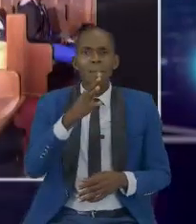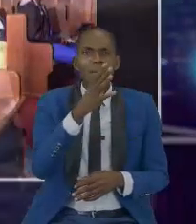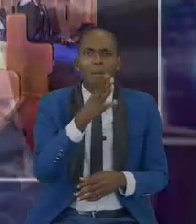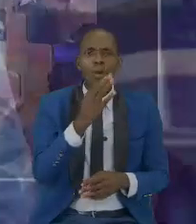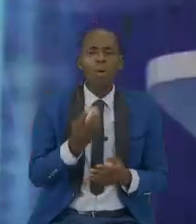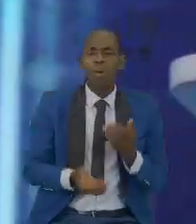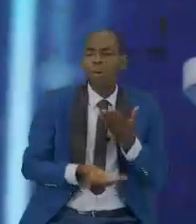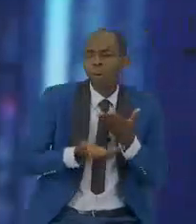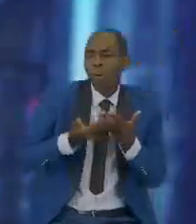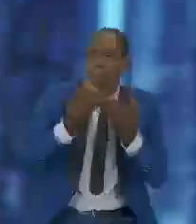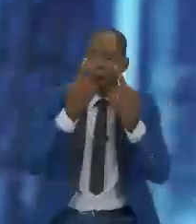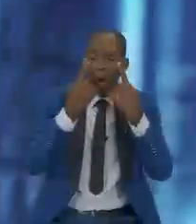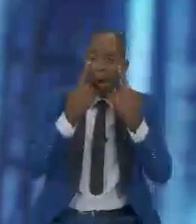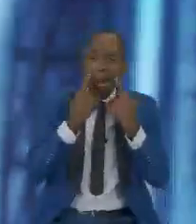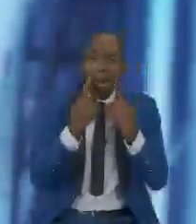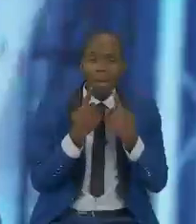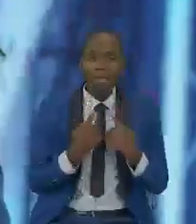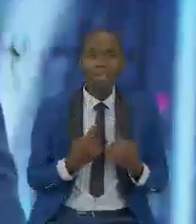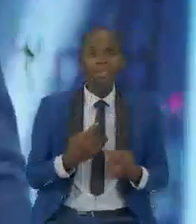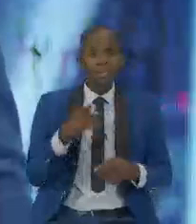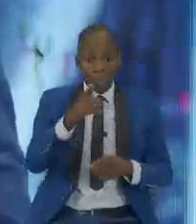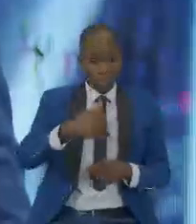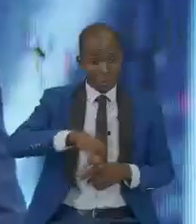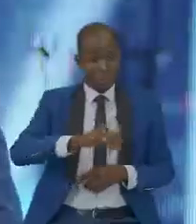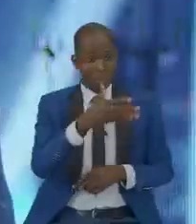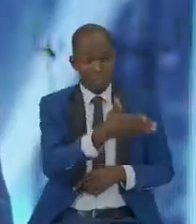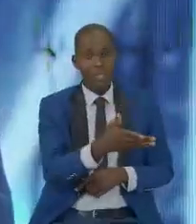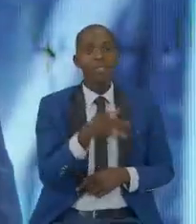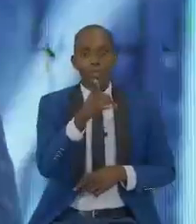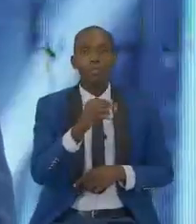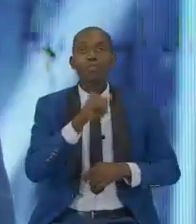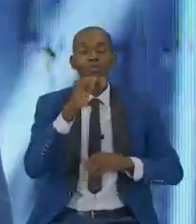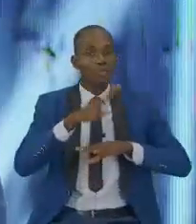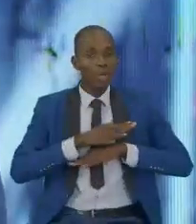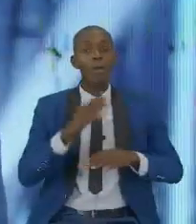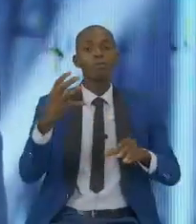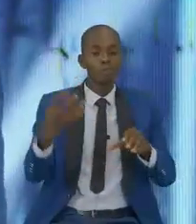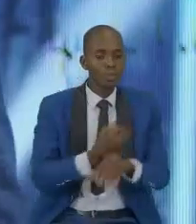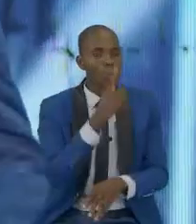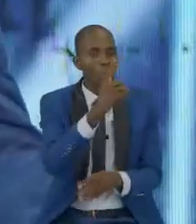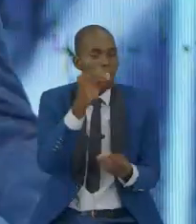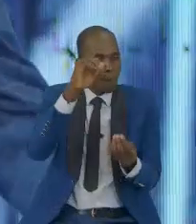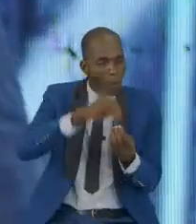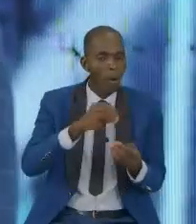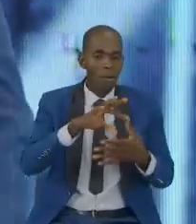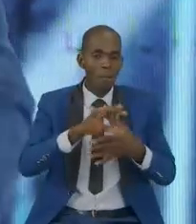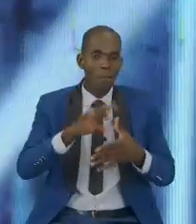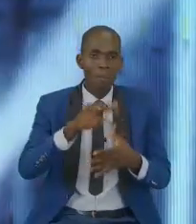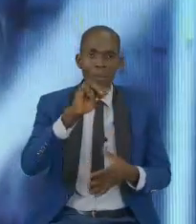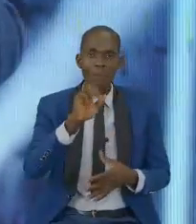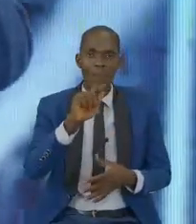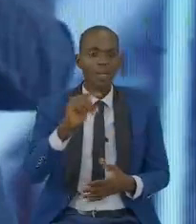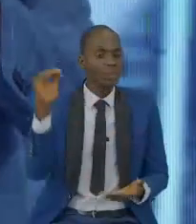tears, you put, even in her presence now, you put your hand in a pot again and took another piece of